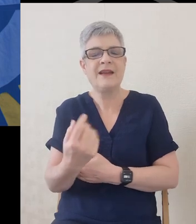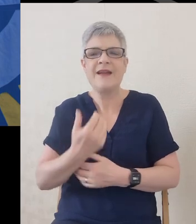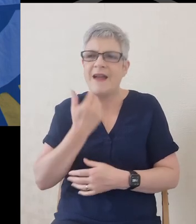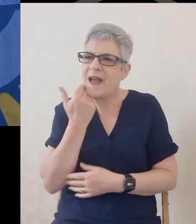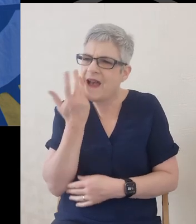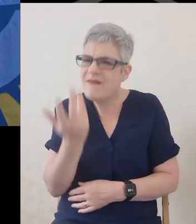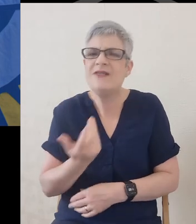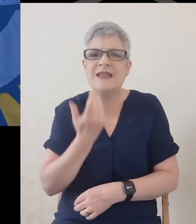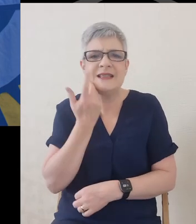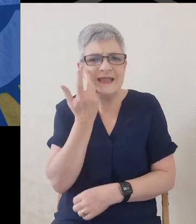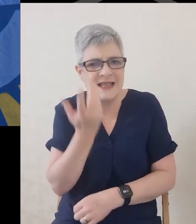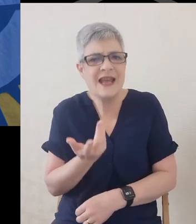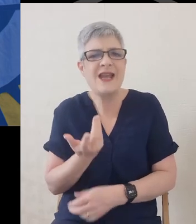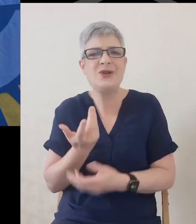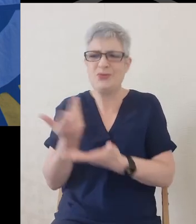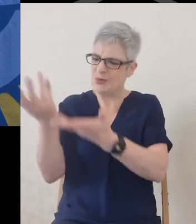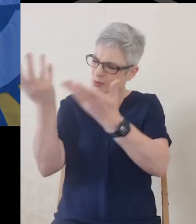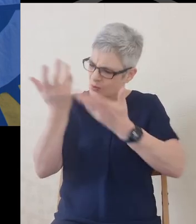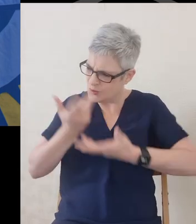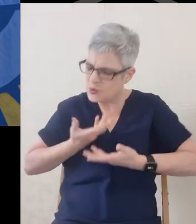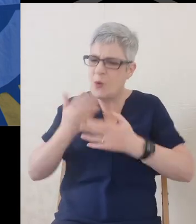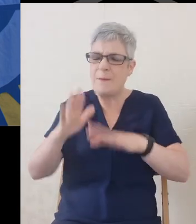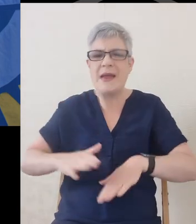Day after day you show us mercy,